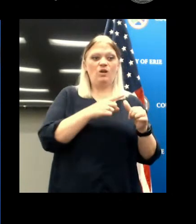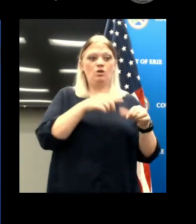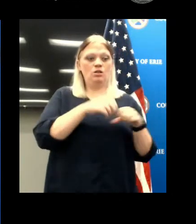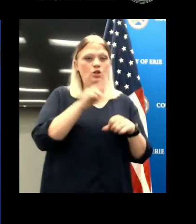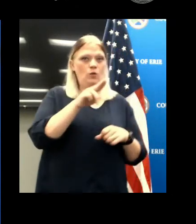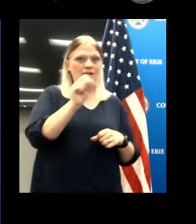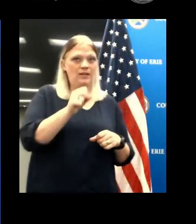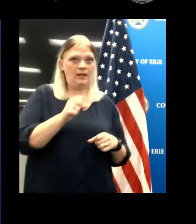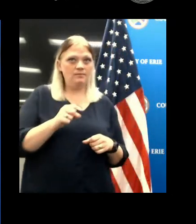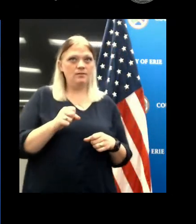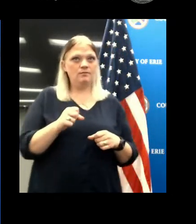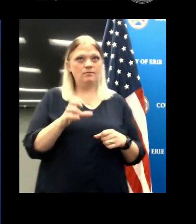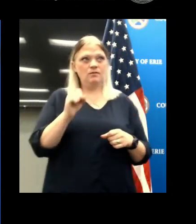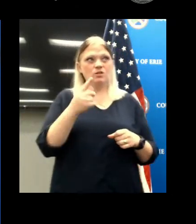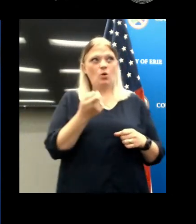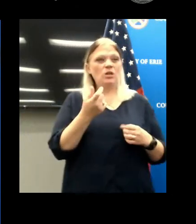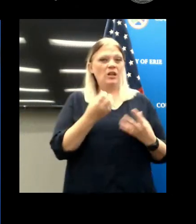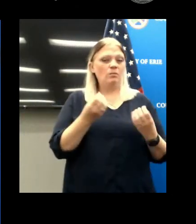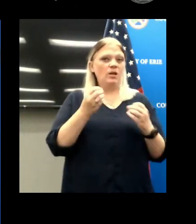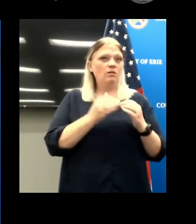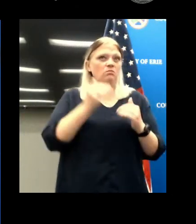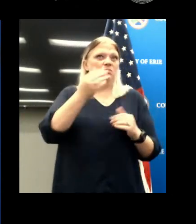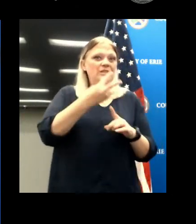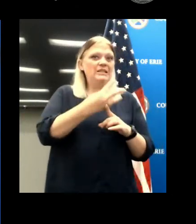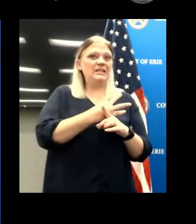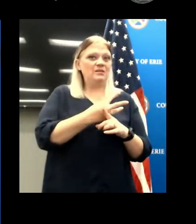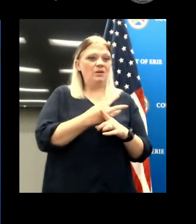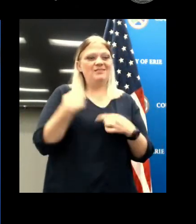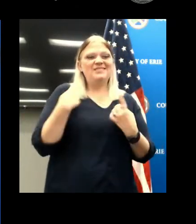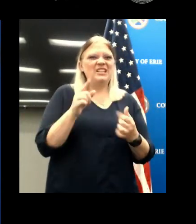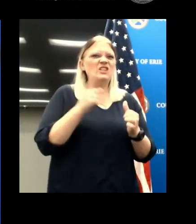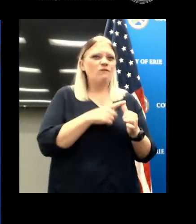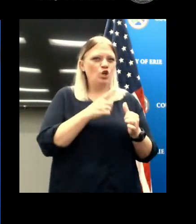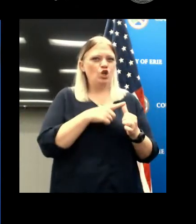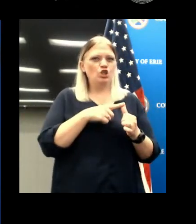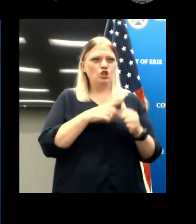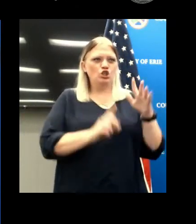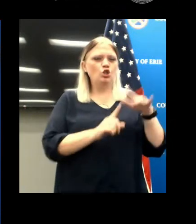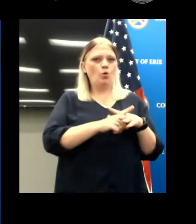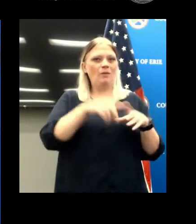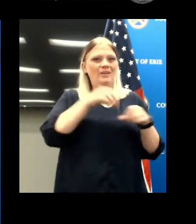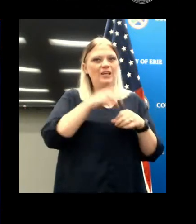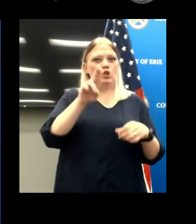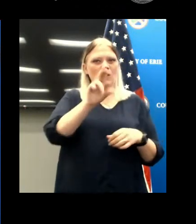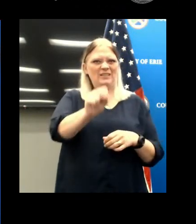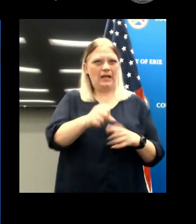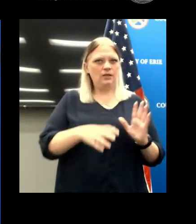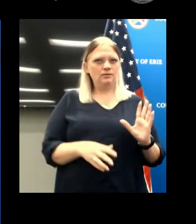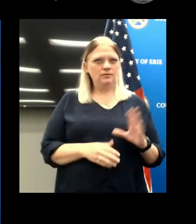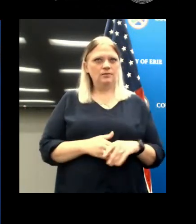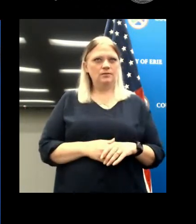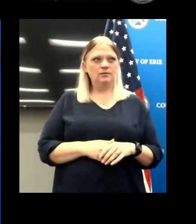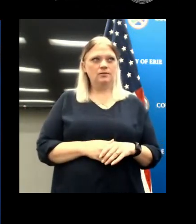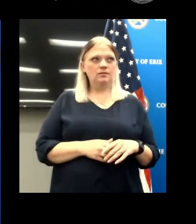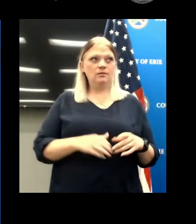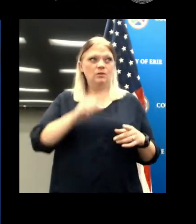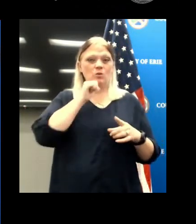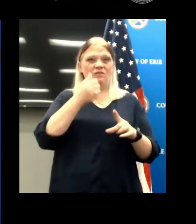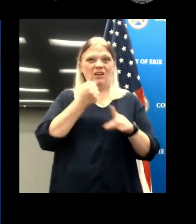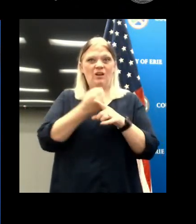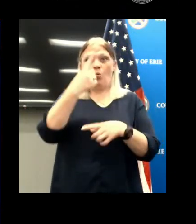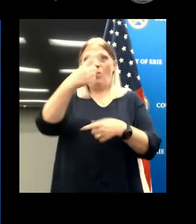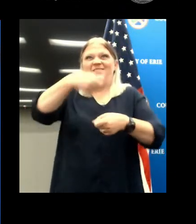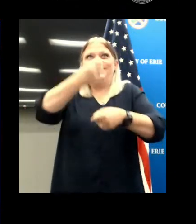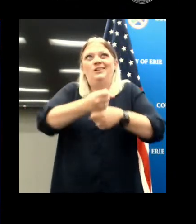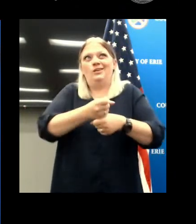States. So a little bit more than 6 months since the first case came. And we haven't even hit the 1 year